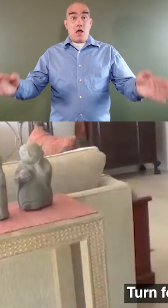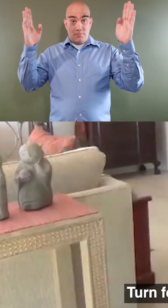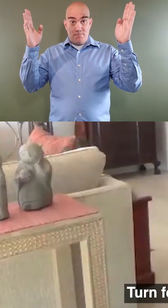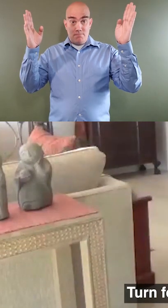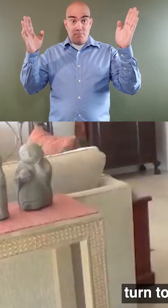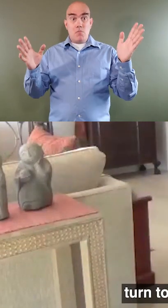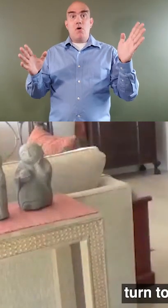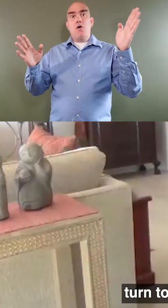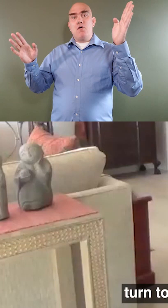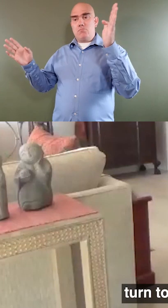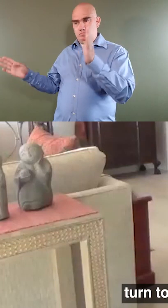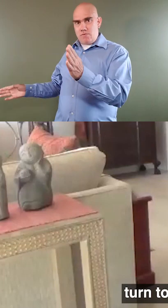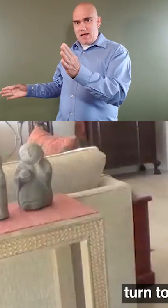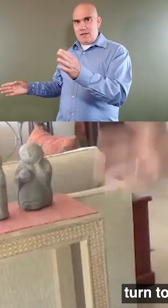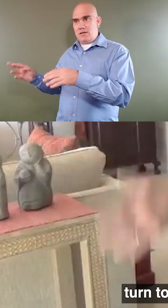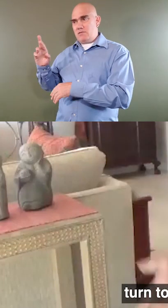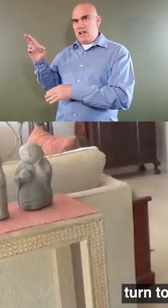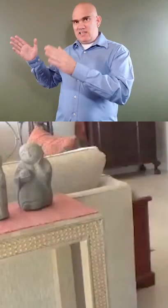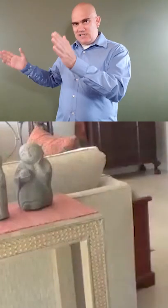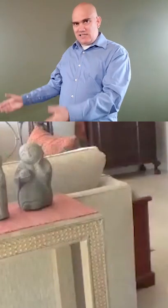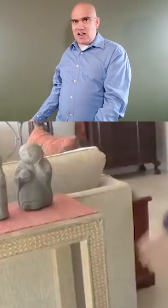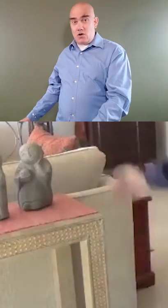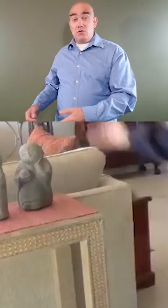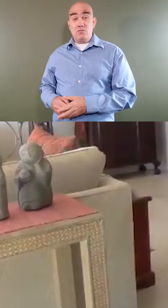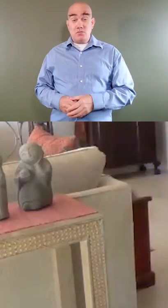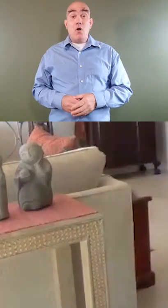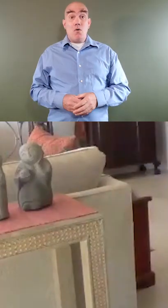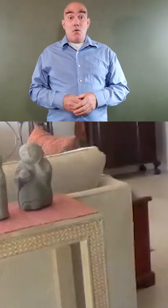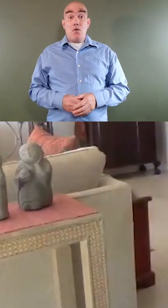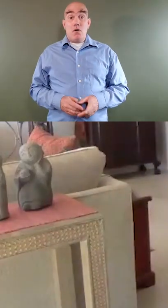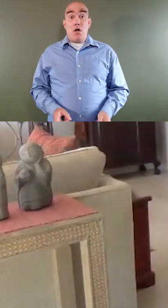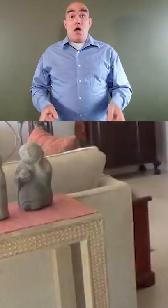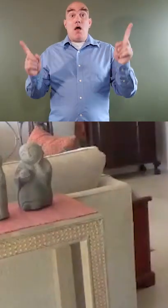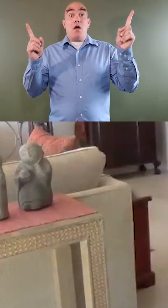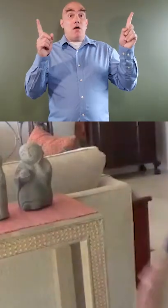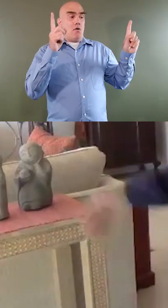up. Turn right, come down on the right. And so on and so forth.